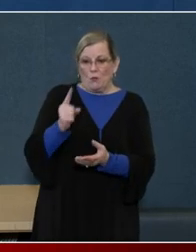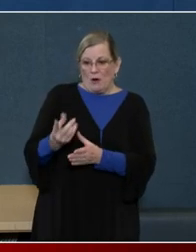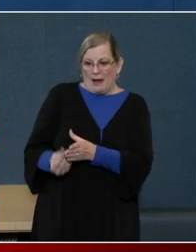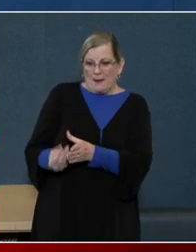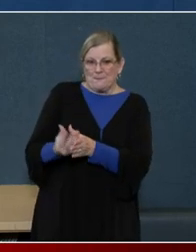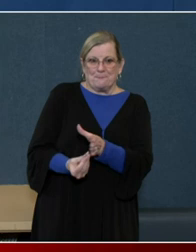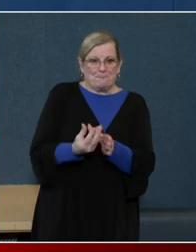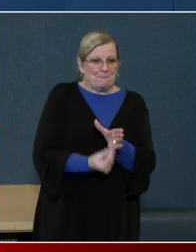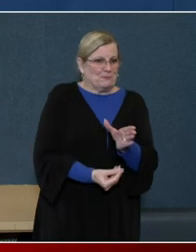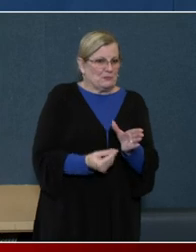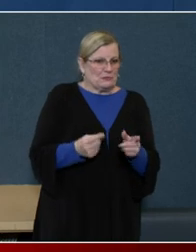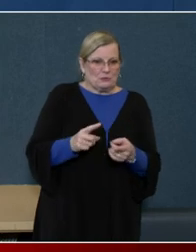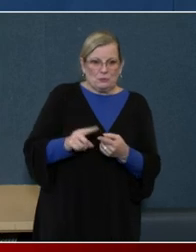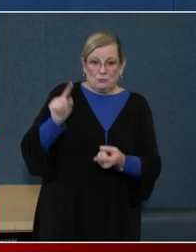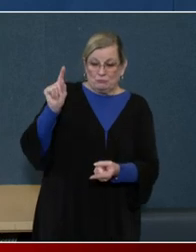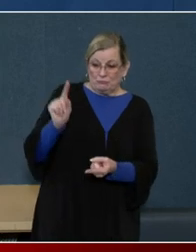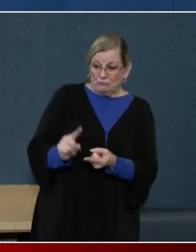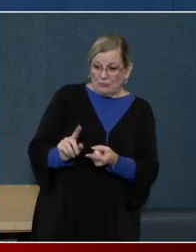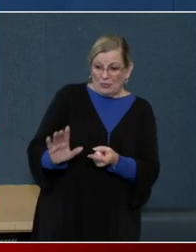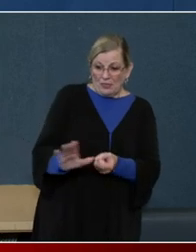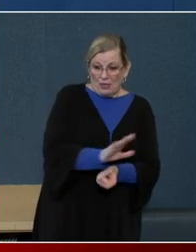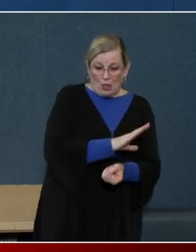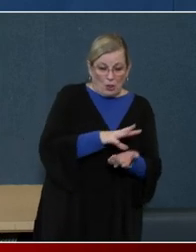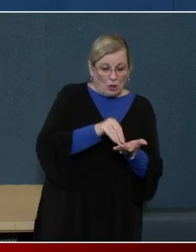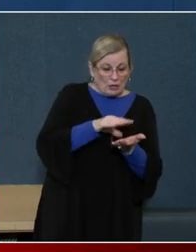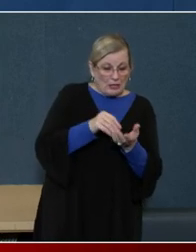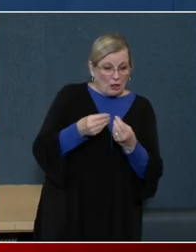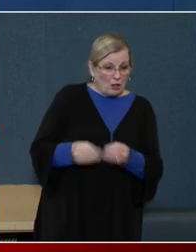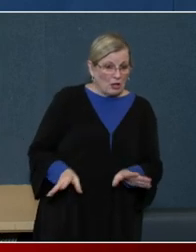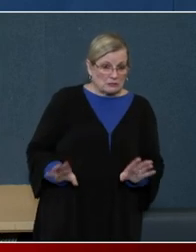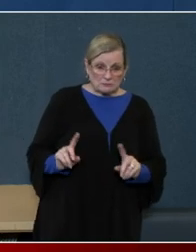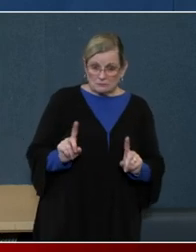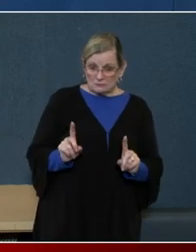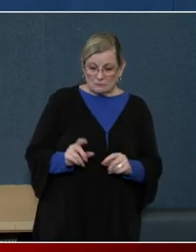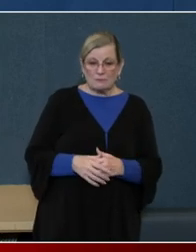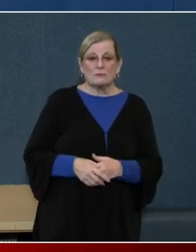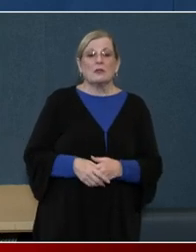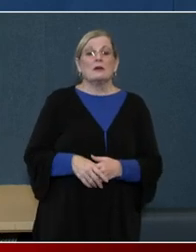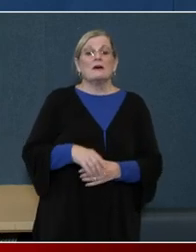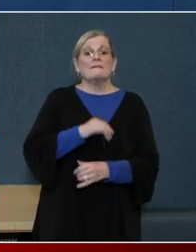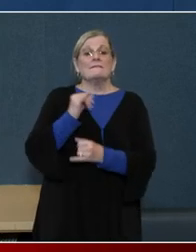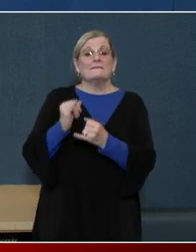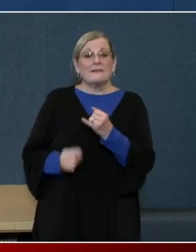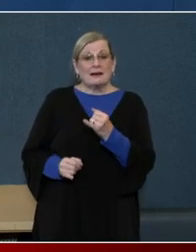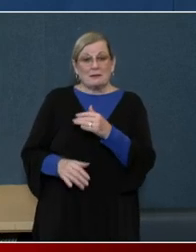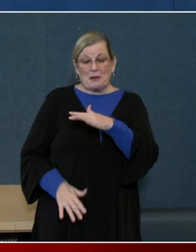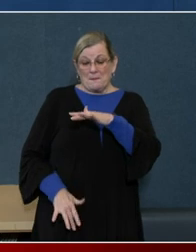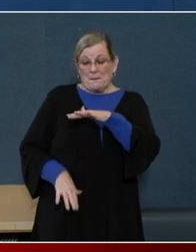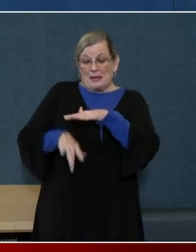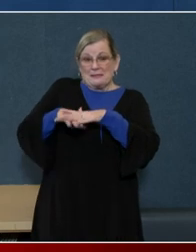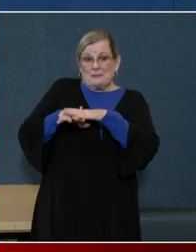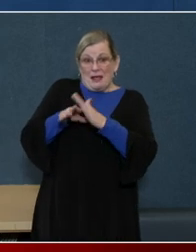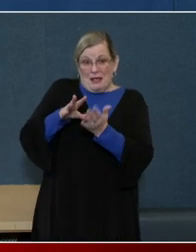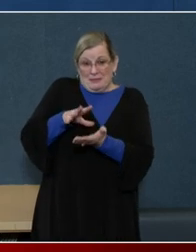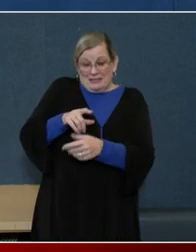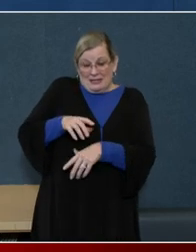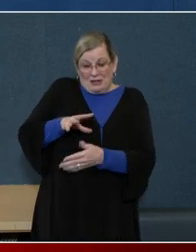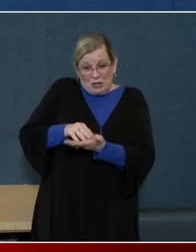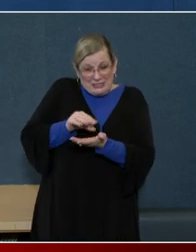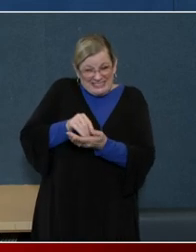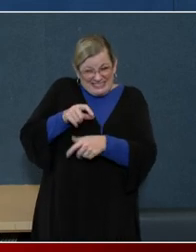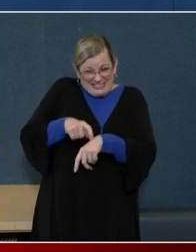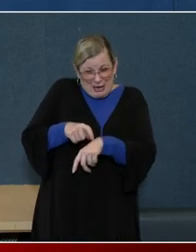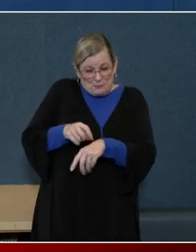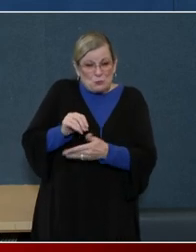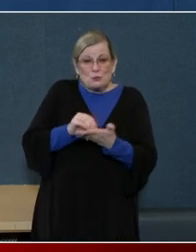loss. And then finally, we continue to maximize learning time. Whether students are learning at home or learning at school, we